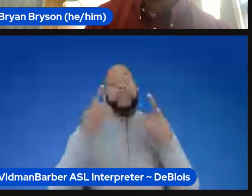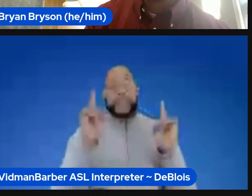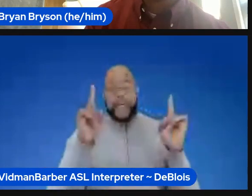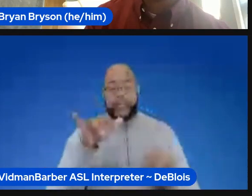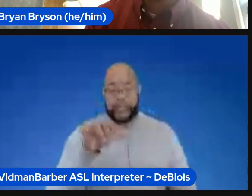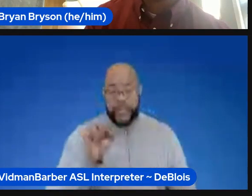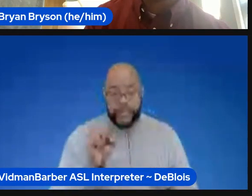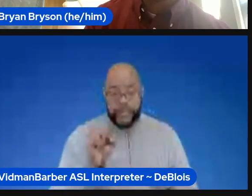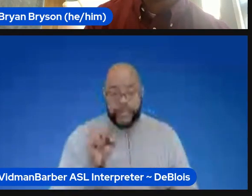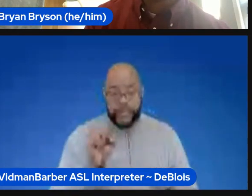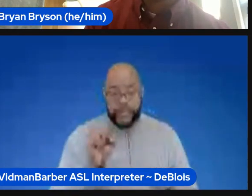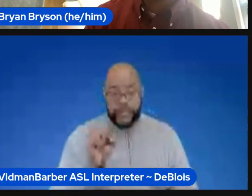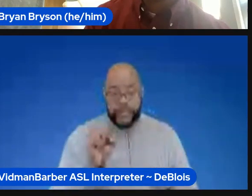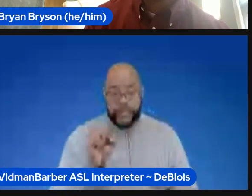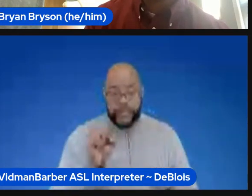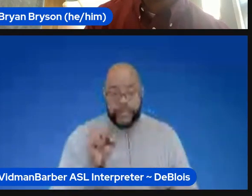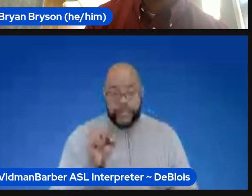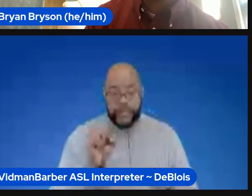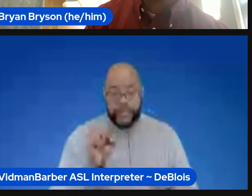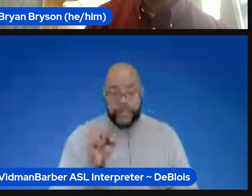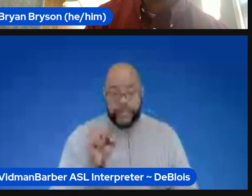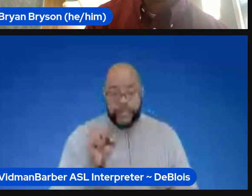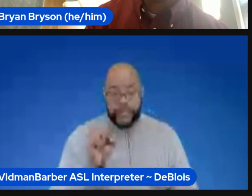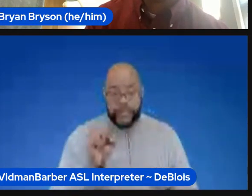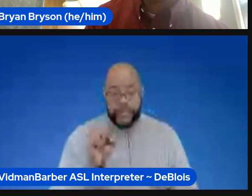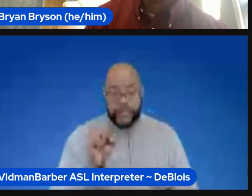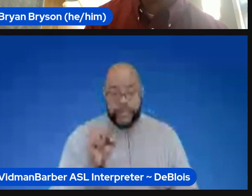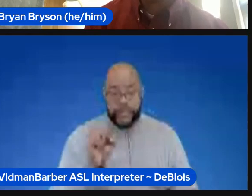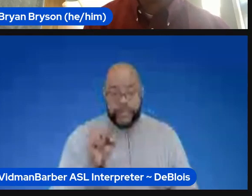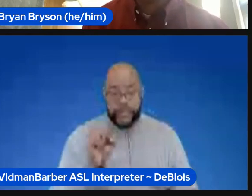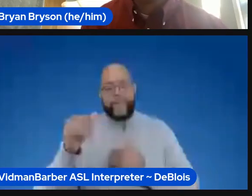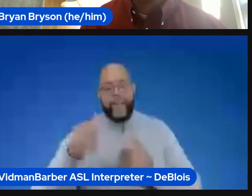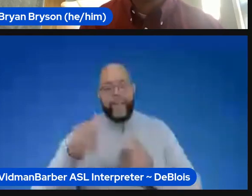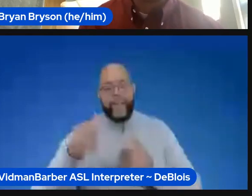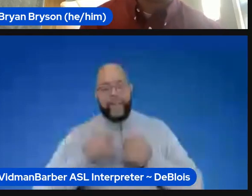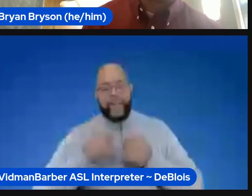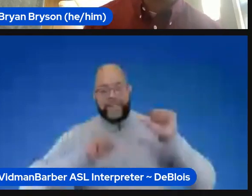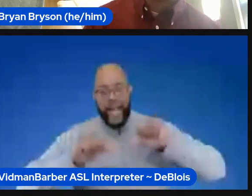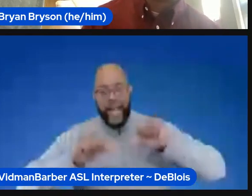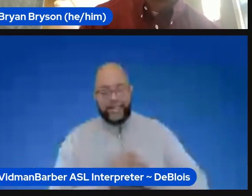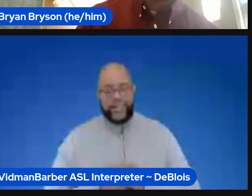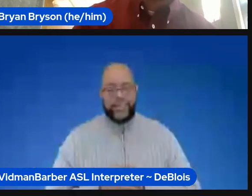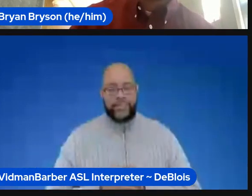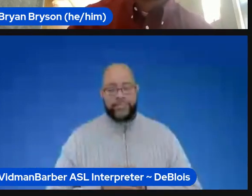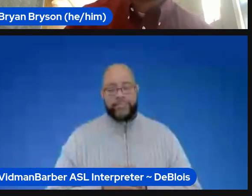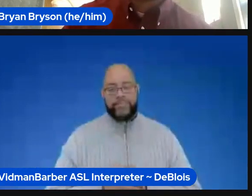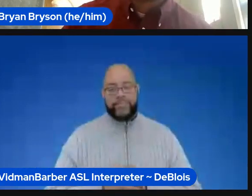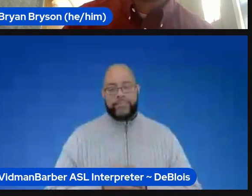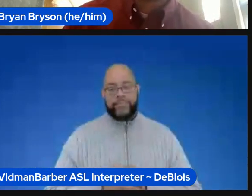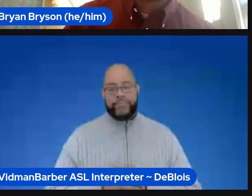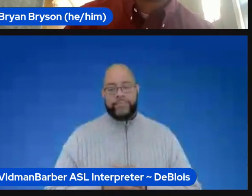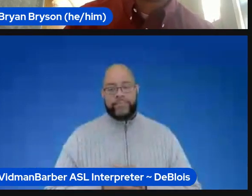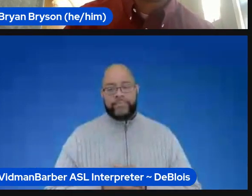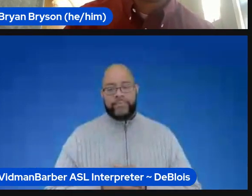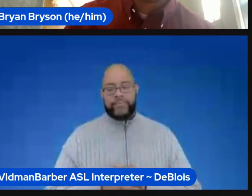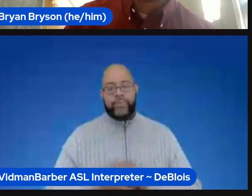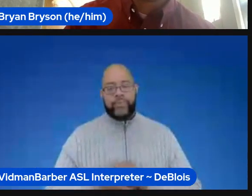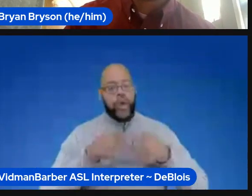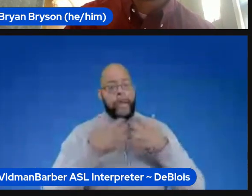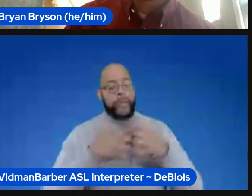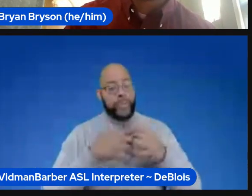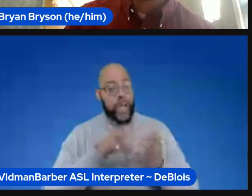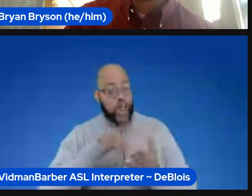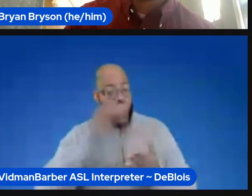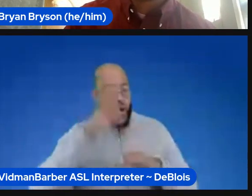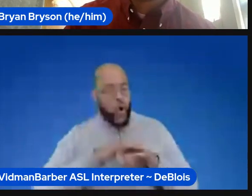but the successes tend to be outside of the life sciences in doing machine learning on small